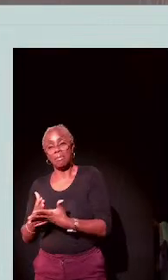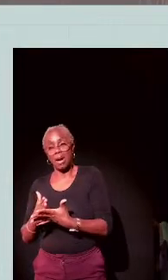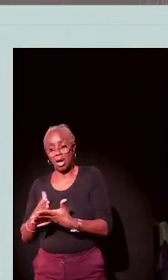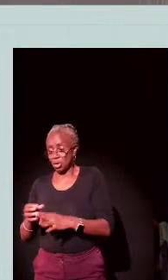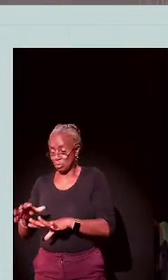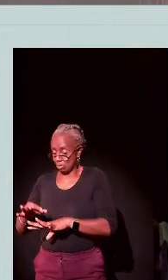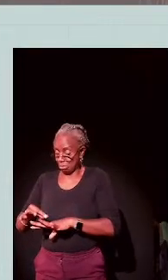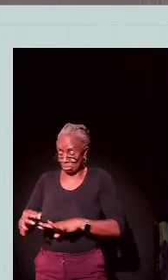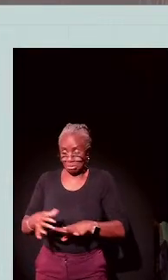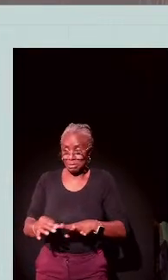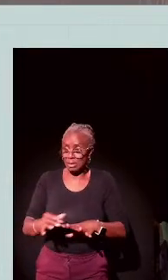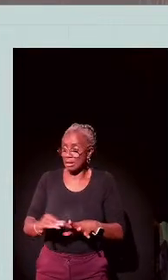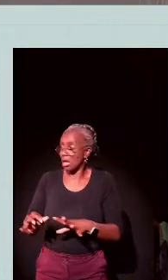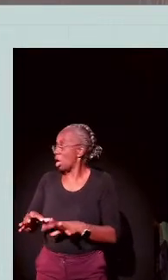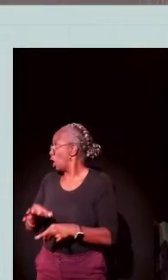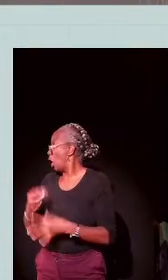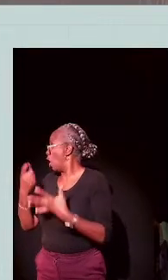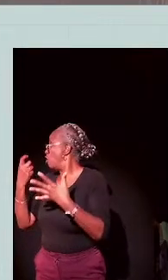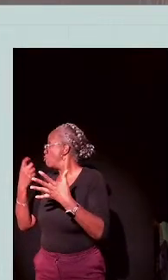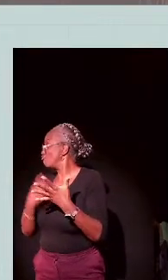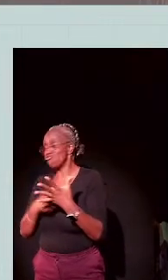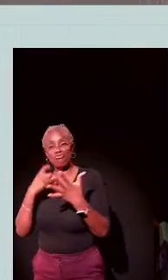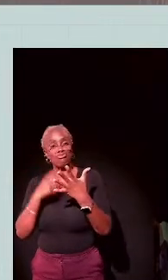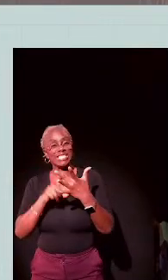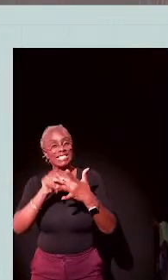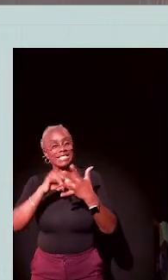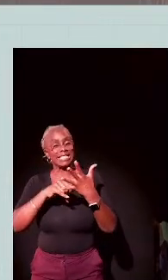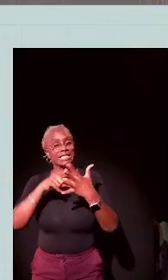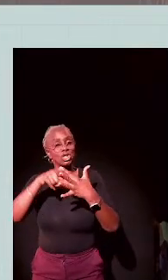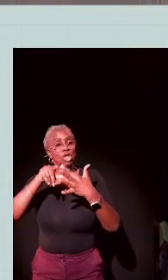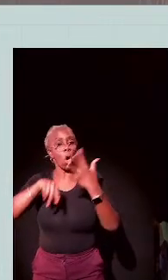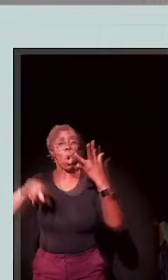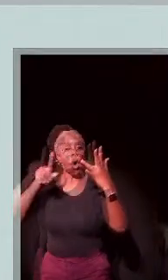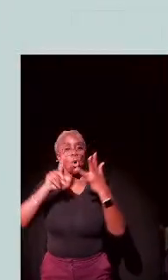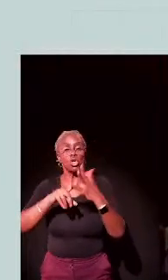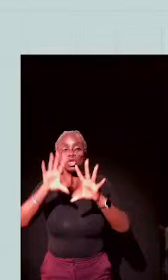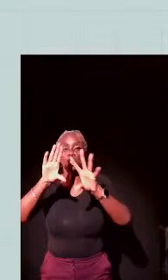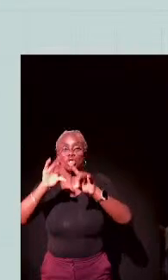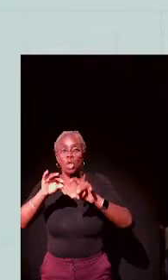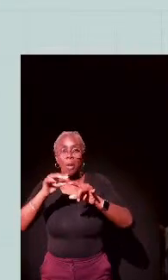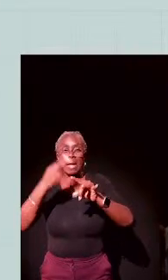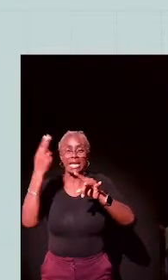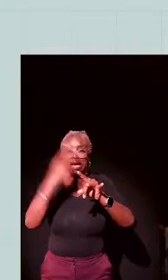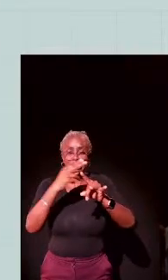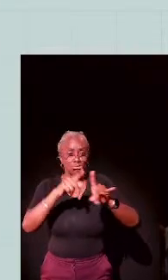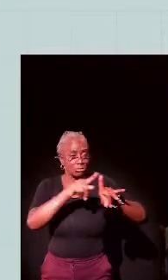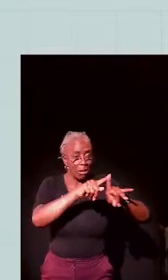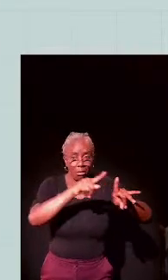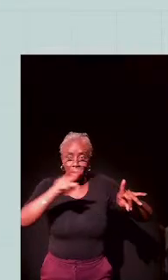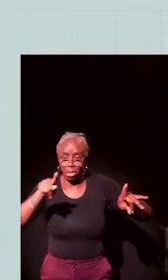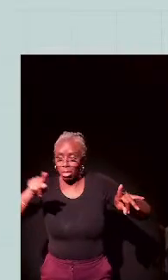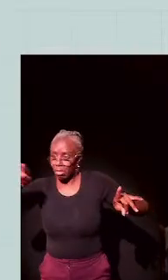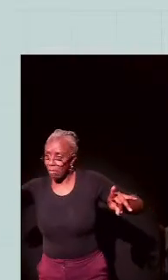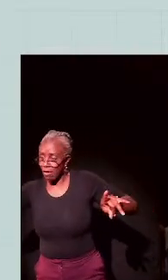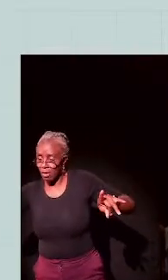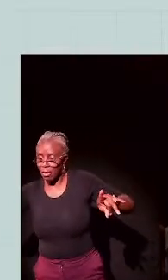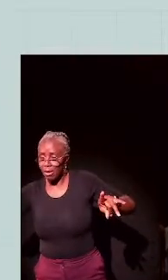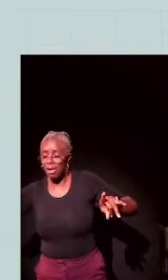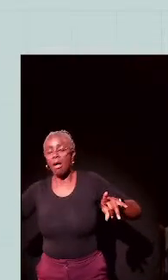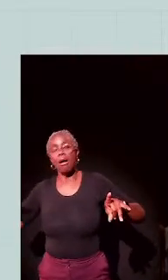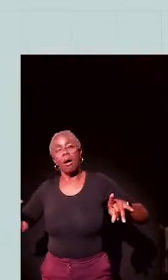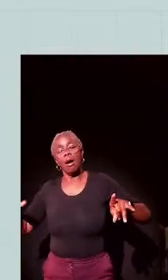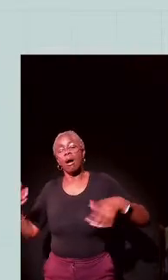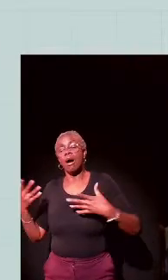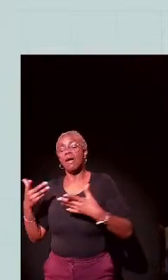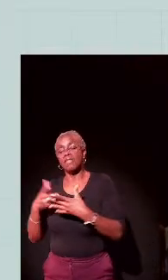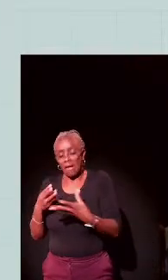which a lot of people might know what is. It kind of stops electricity from going from one place to another. And the physical deformation of